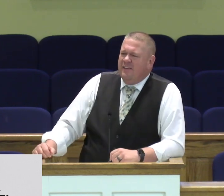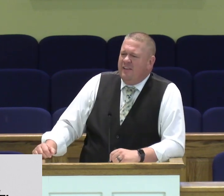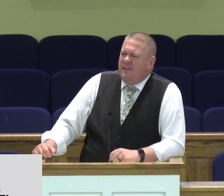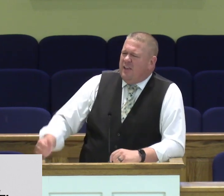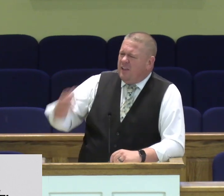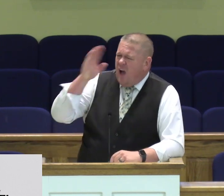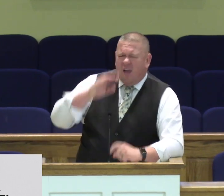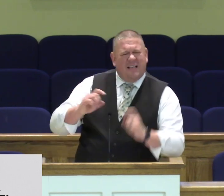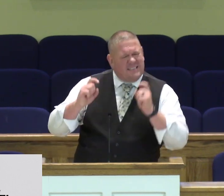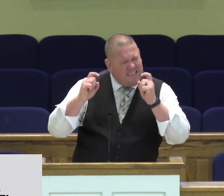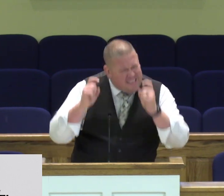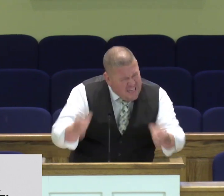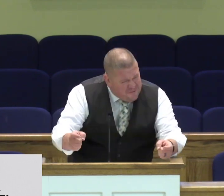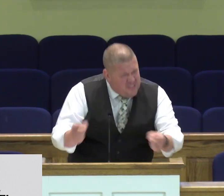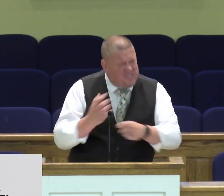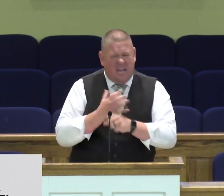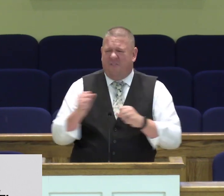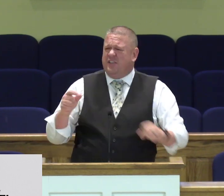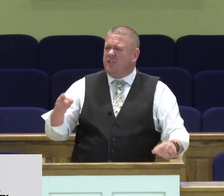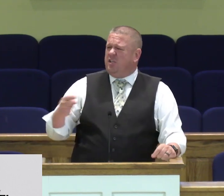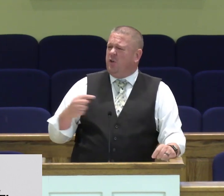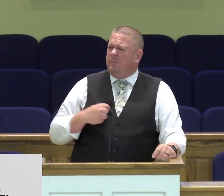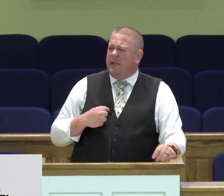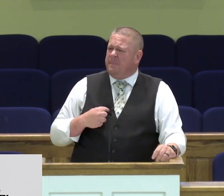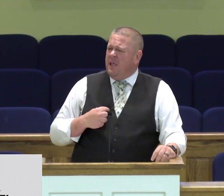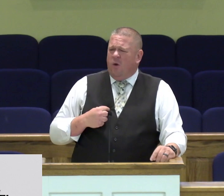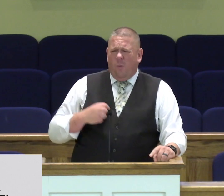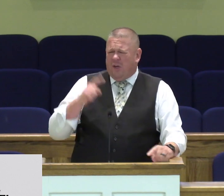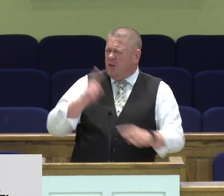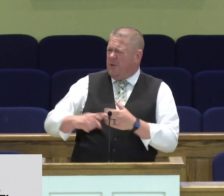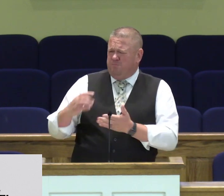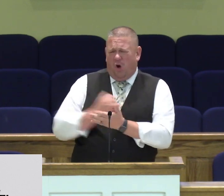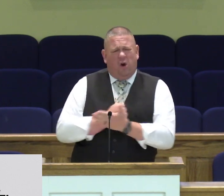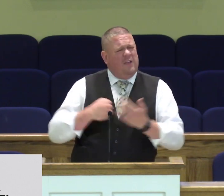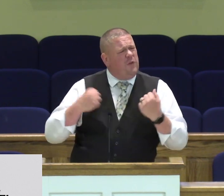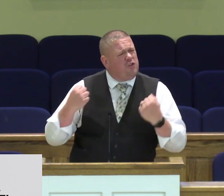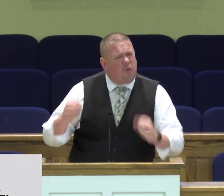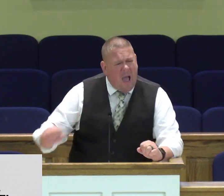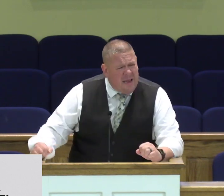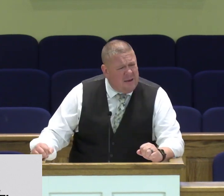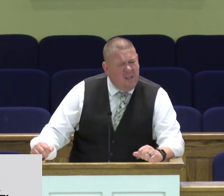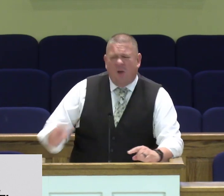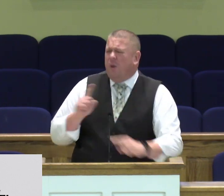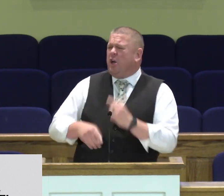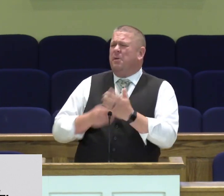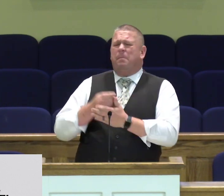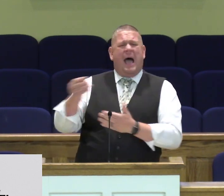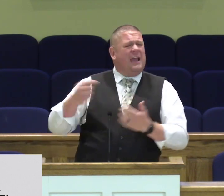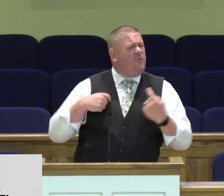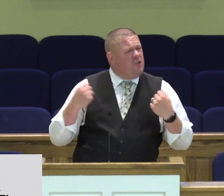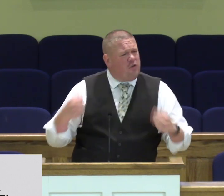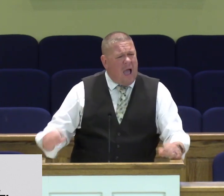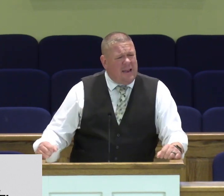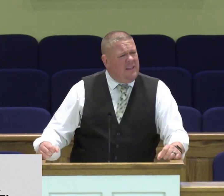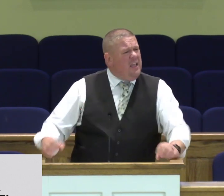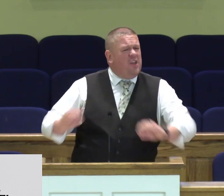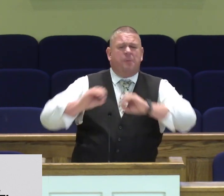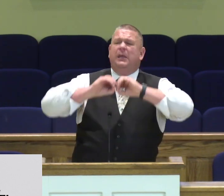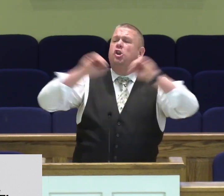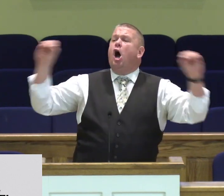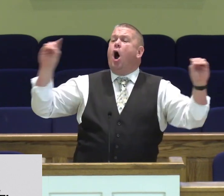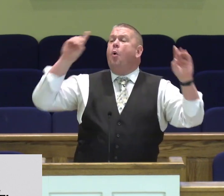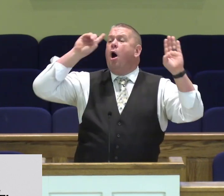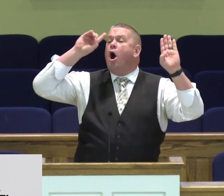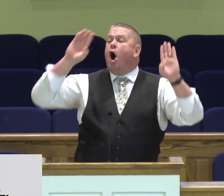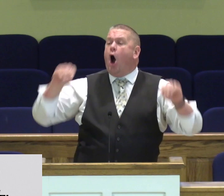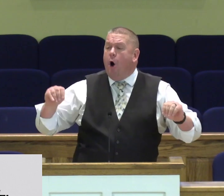saved. God has gifted salvation to you and me. We could not earn it if we tried it. We couldn't buy it if we tried it. There'd be